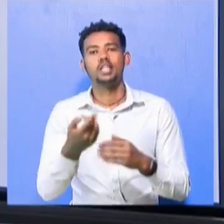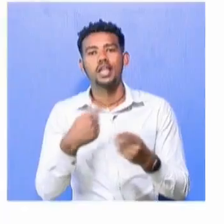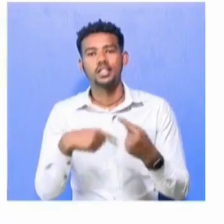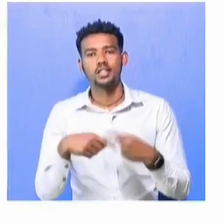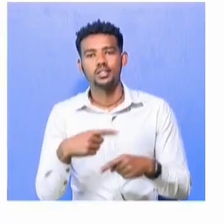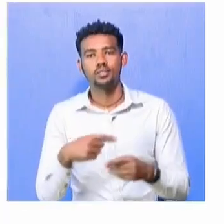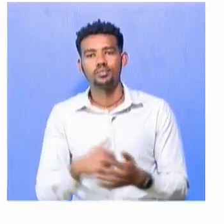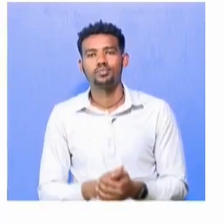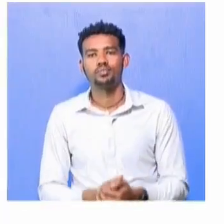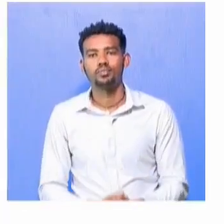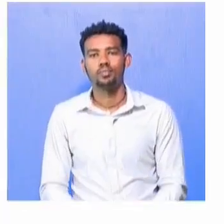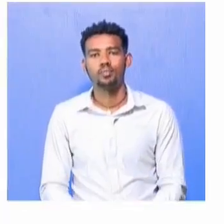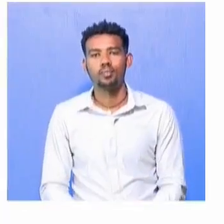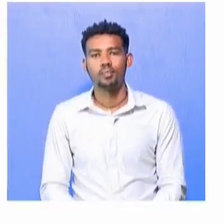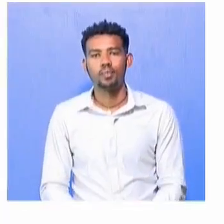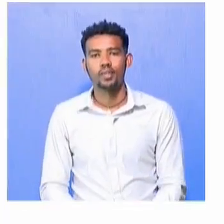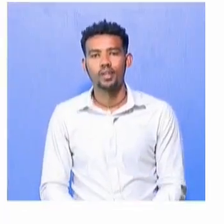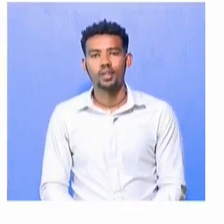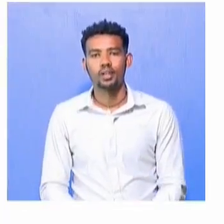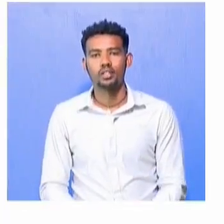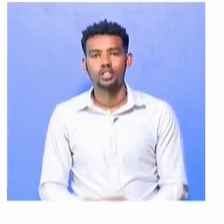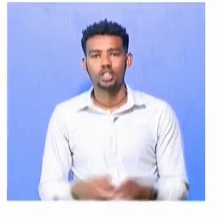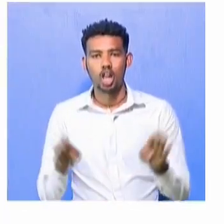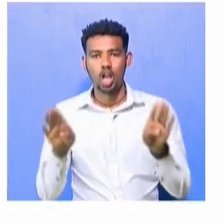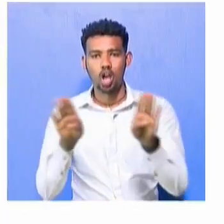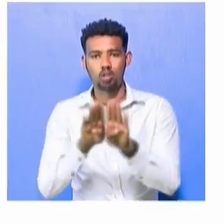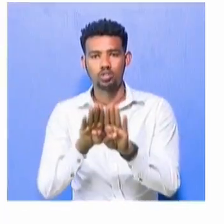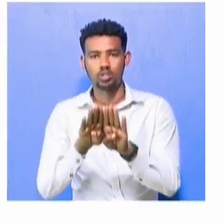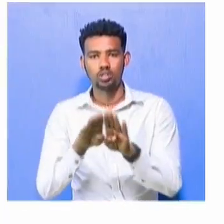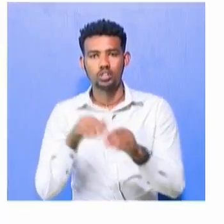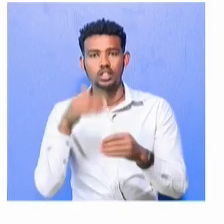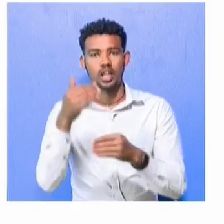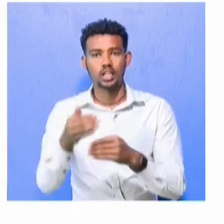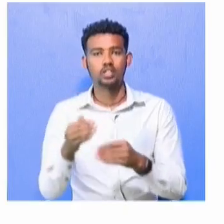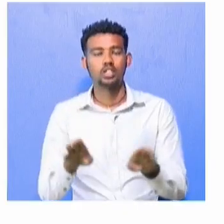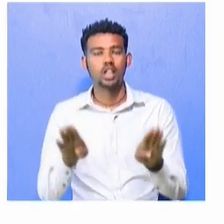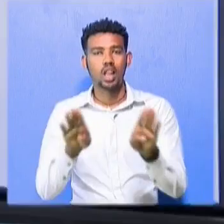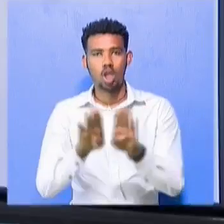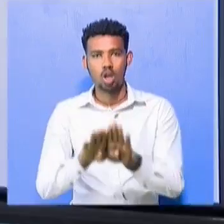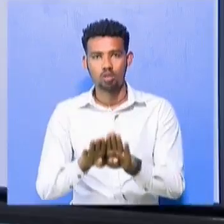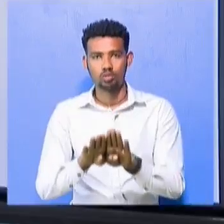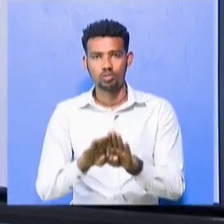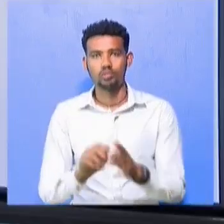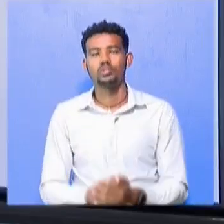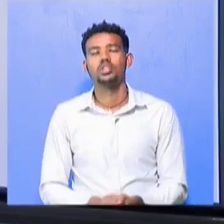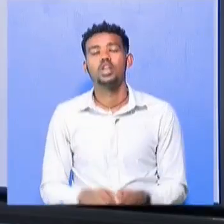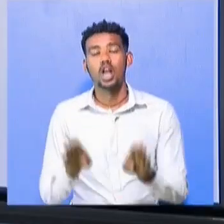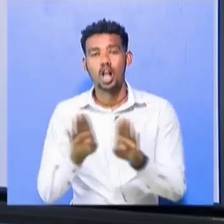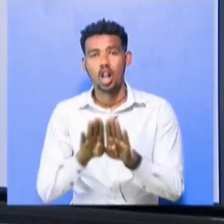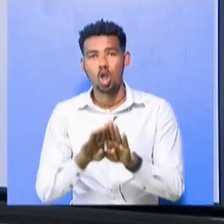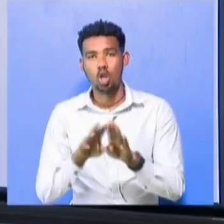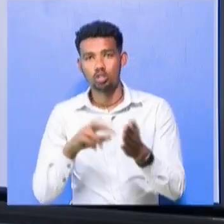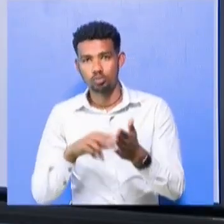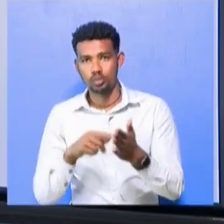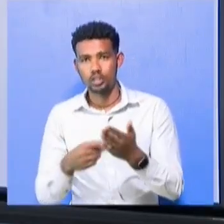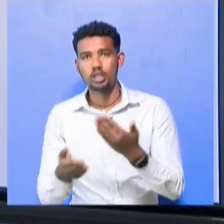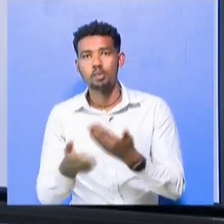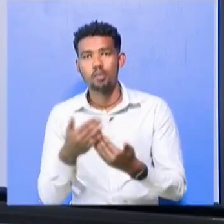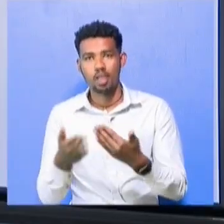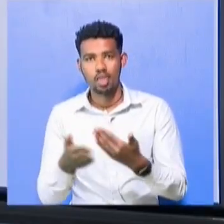There is what? Clause. What do you mean by that clause? Clause means